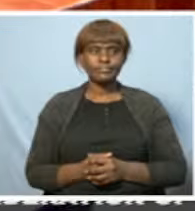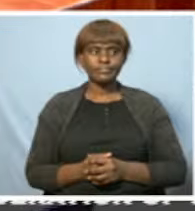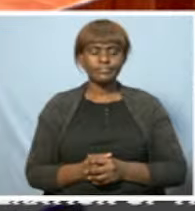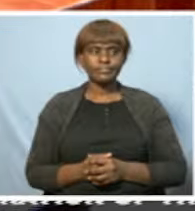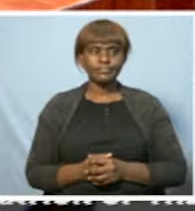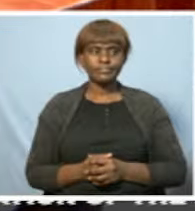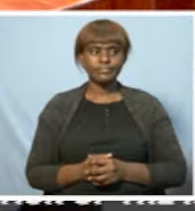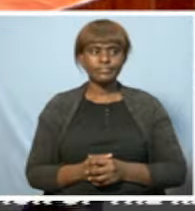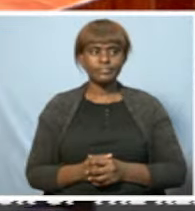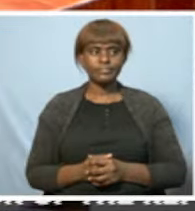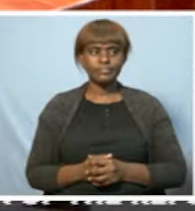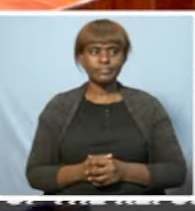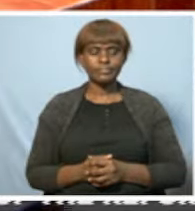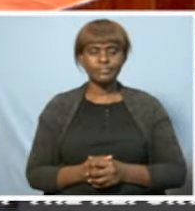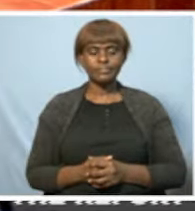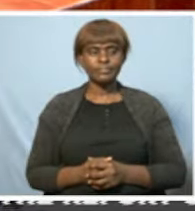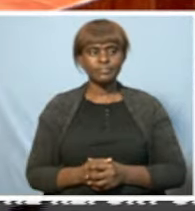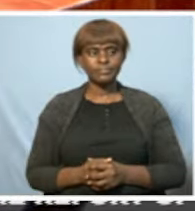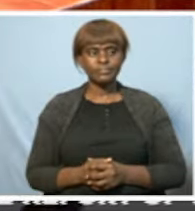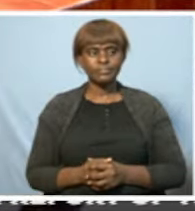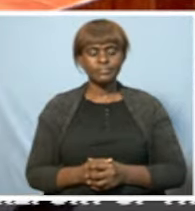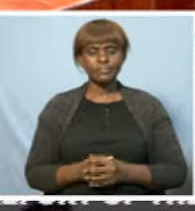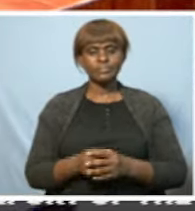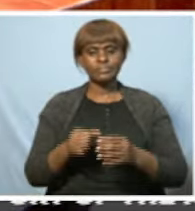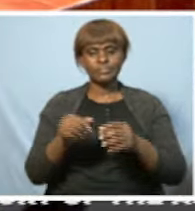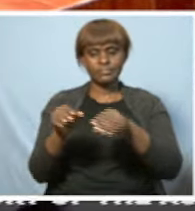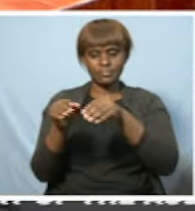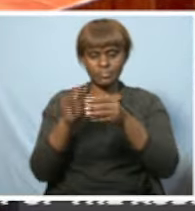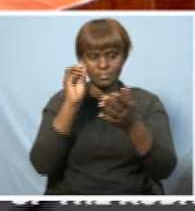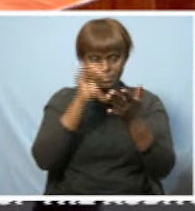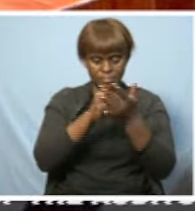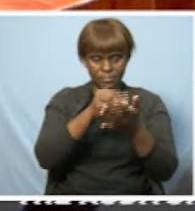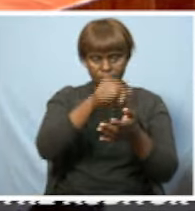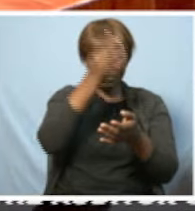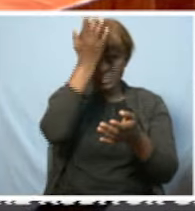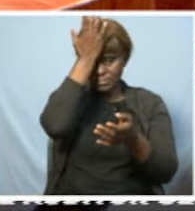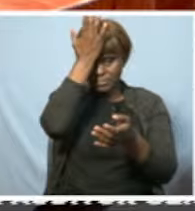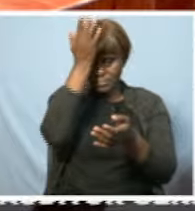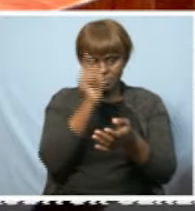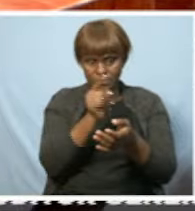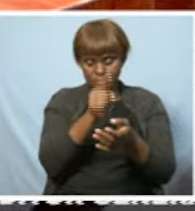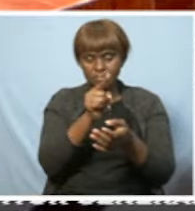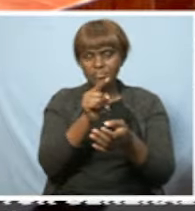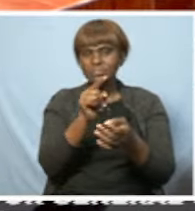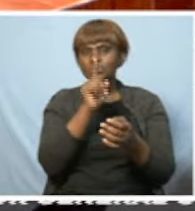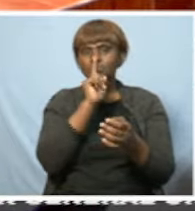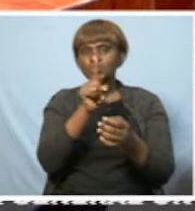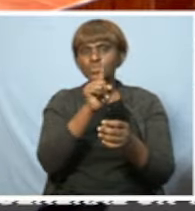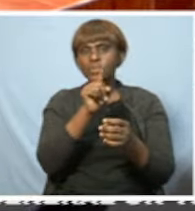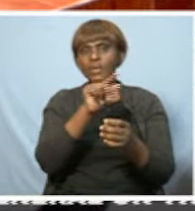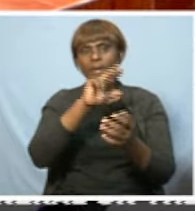In your legal terms, when a contractor puts such dates, is this contract binding?